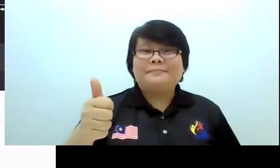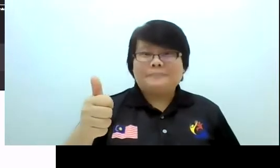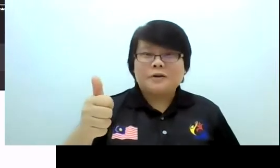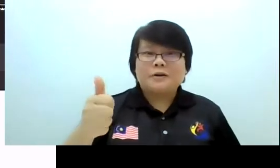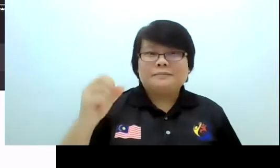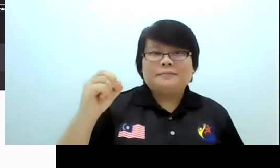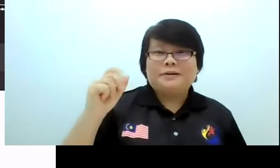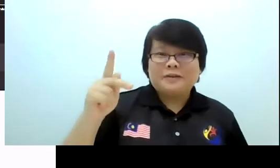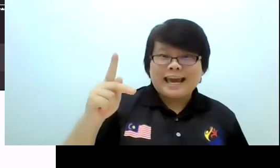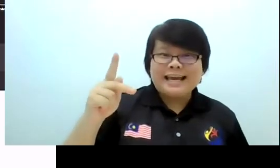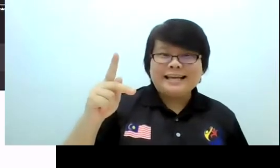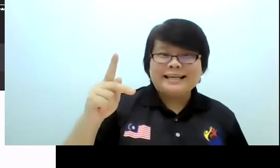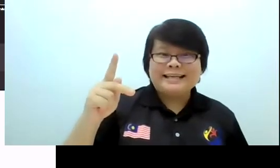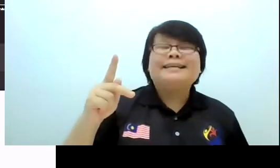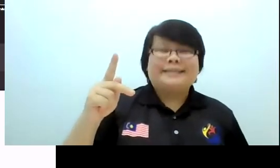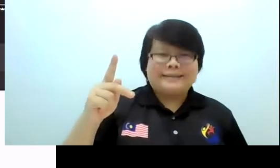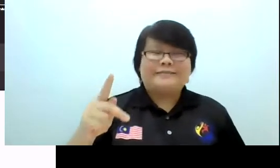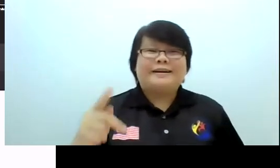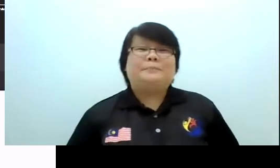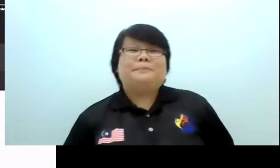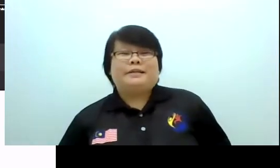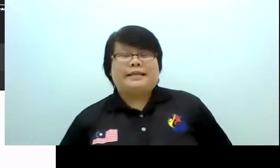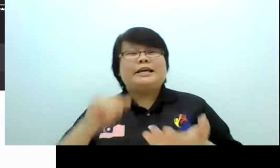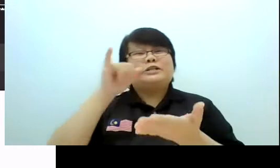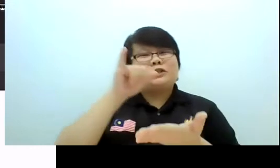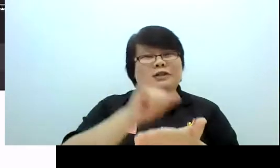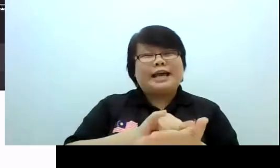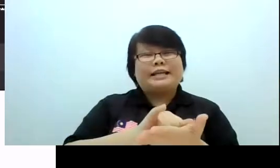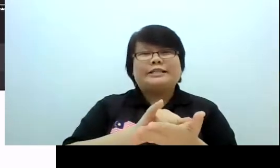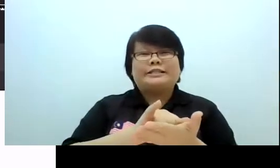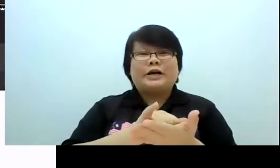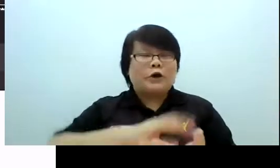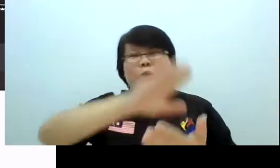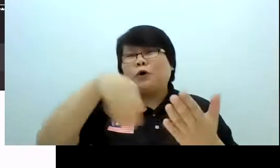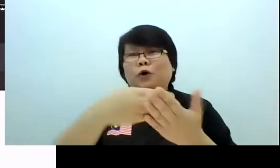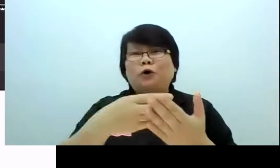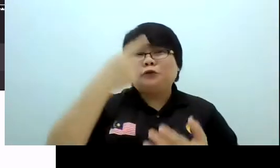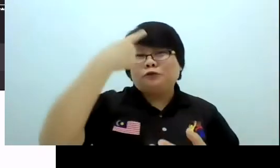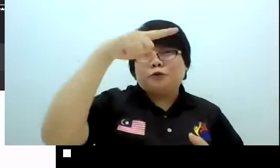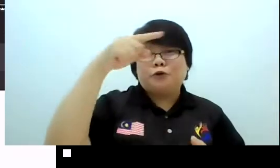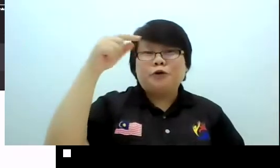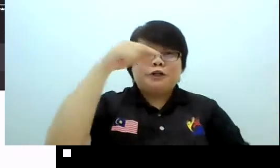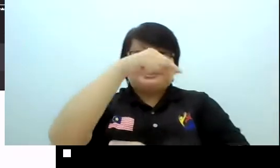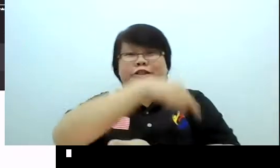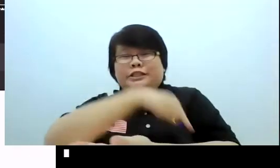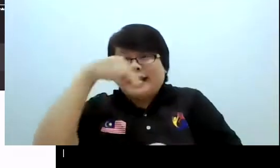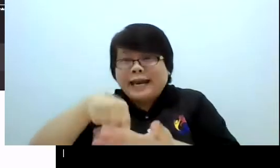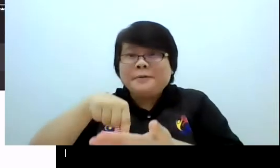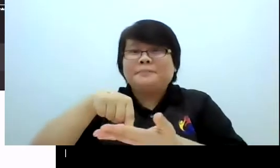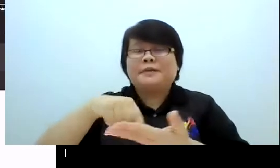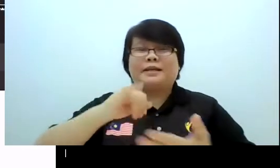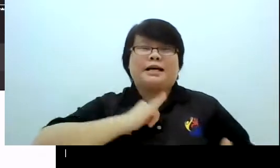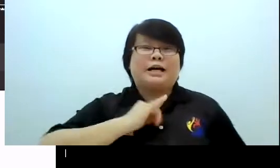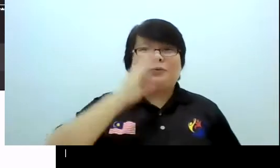right? Okay? All right. Okay, so that is all for